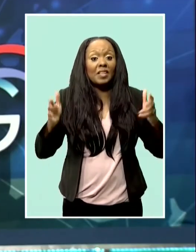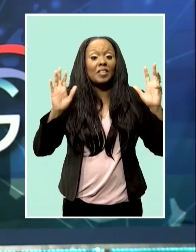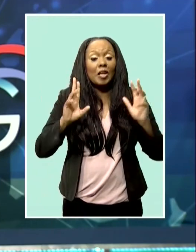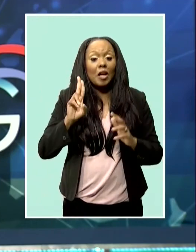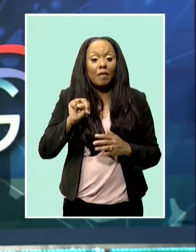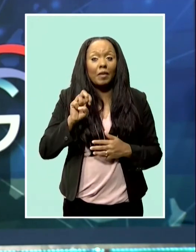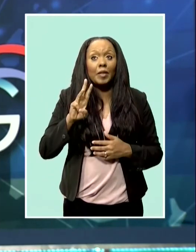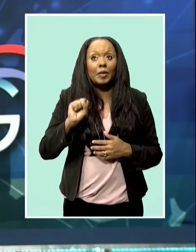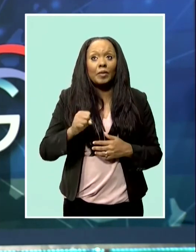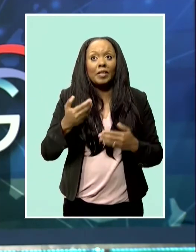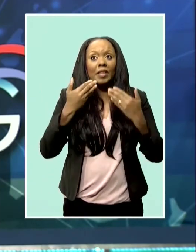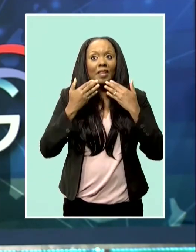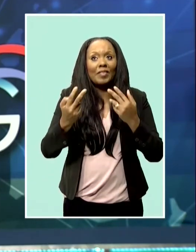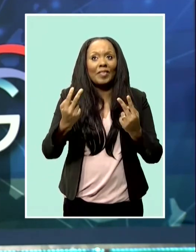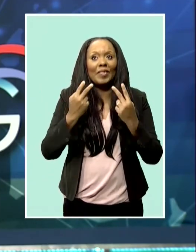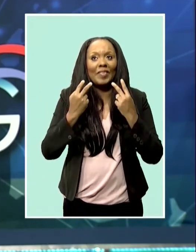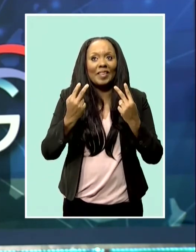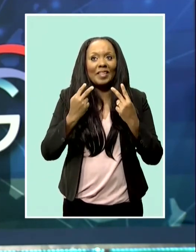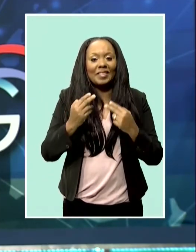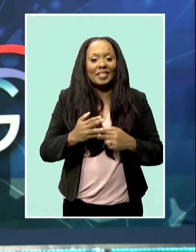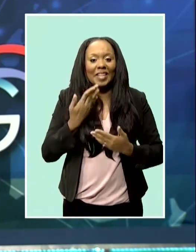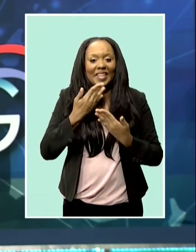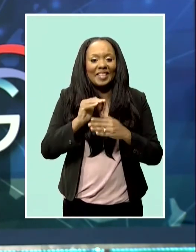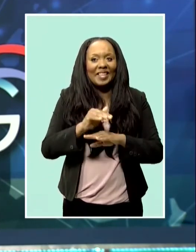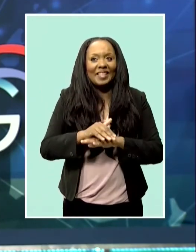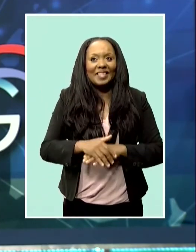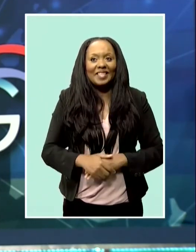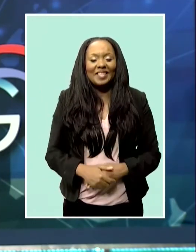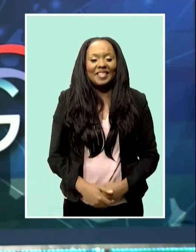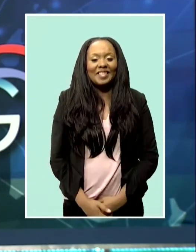news for tonight. Thank you so much for tuning in. Good night.